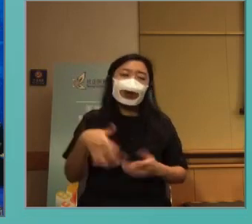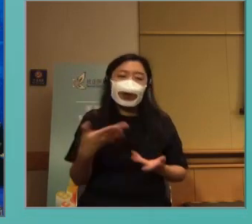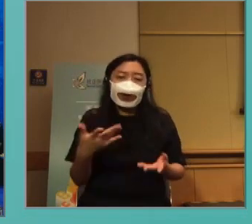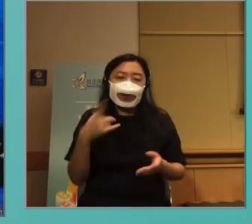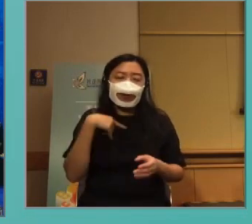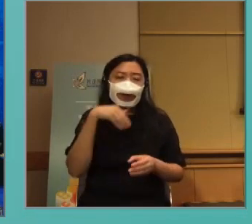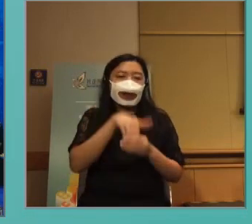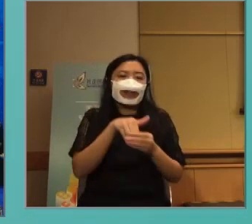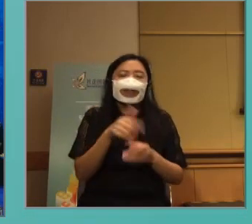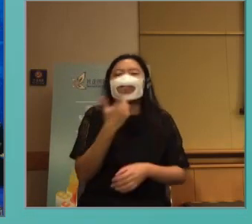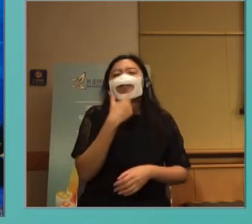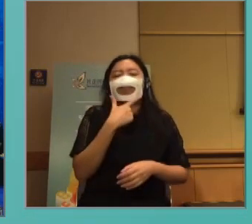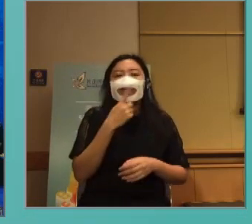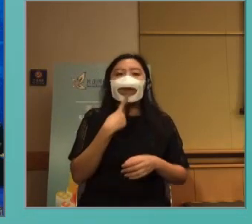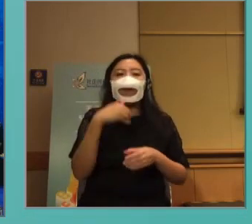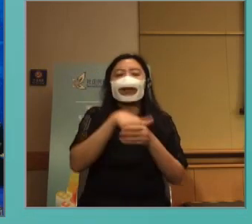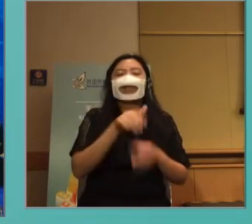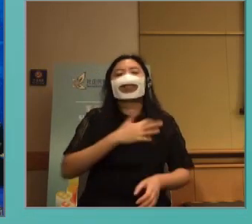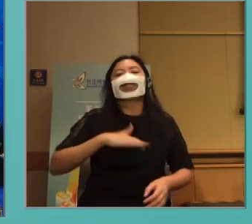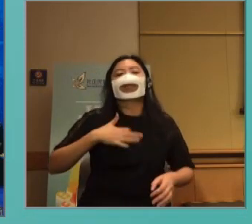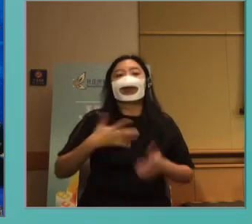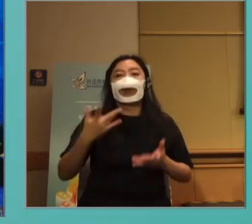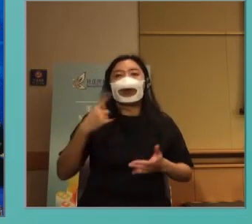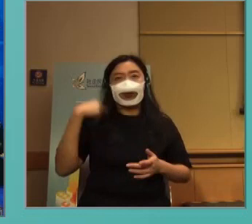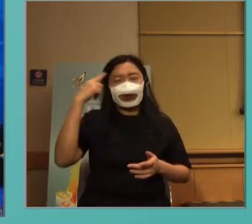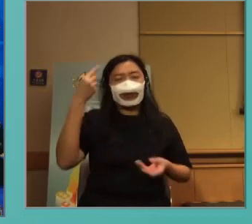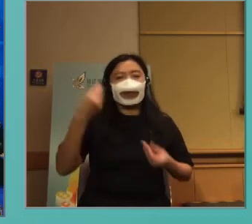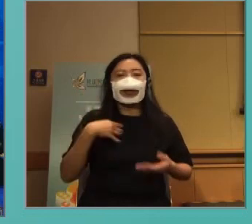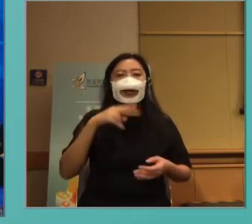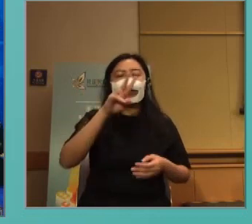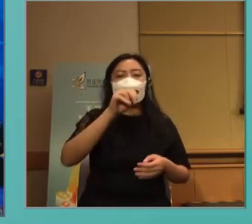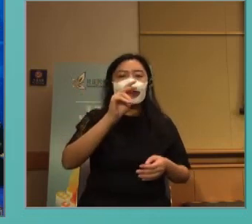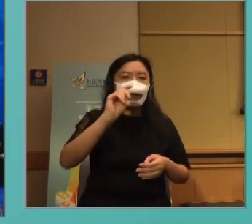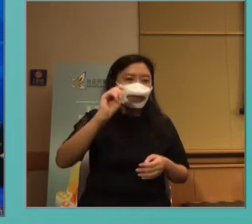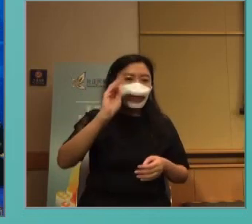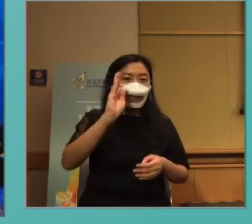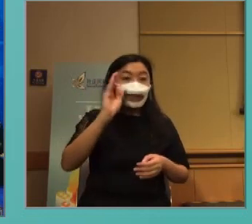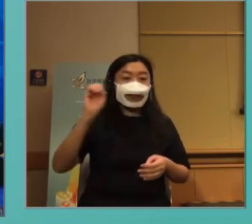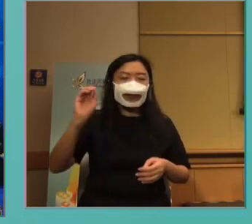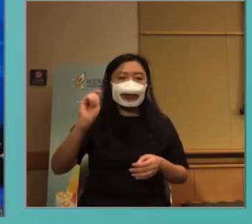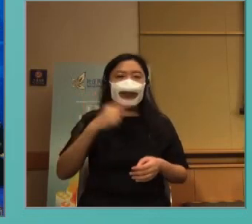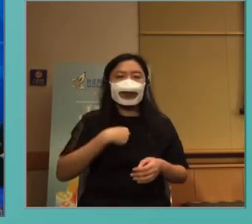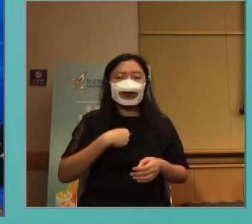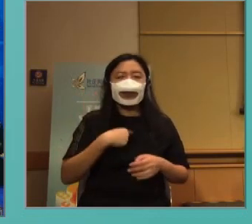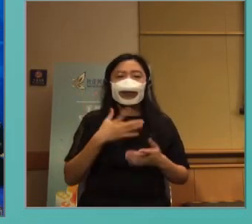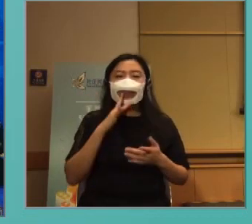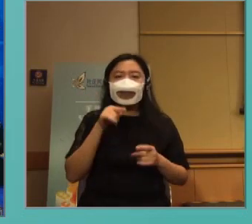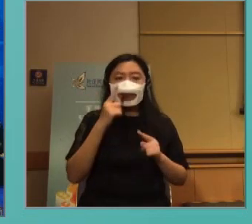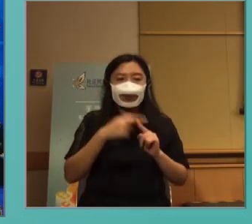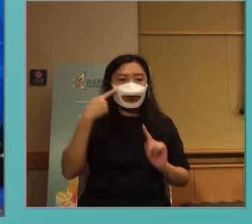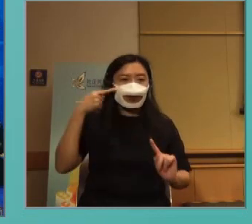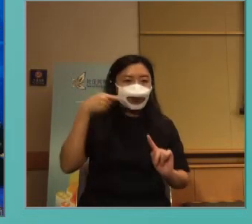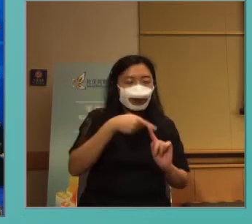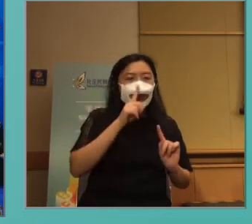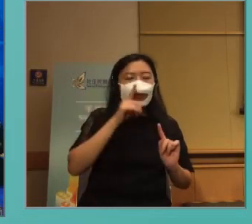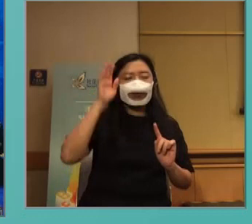that. So I want to base on that utility things and based on our next generation. So how do you emphasize the difference?